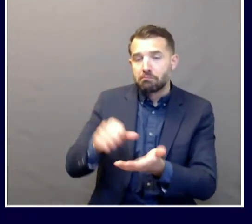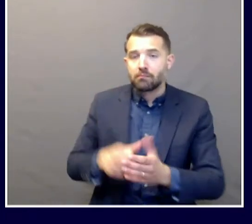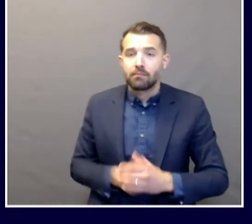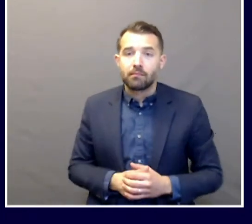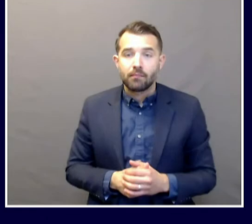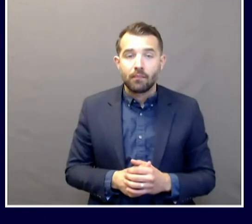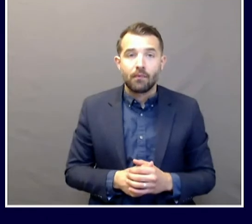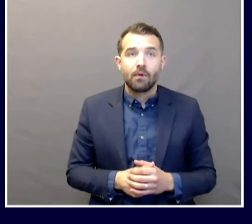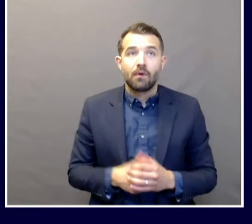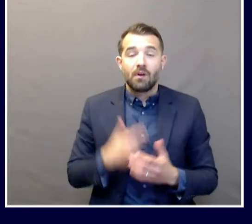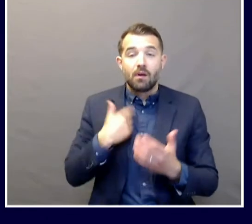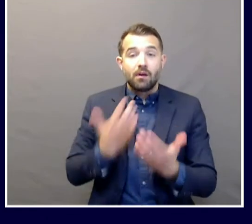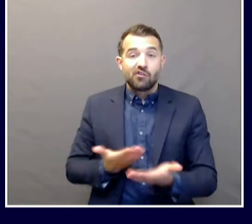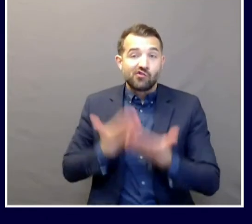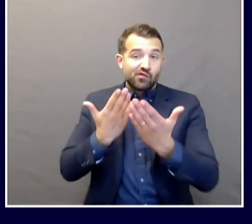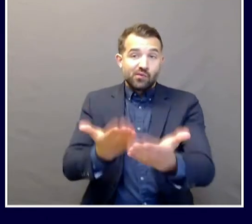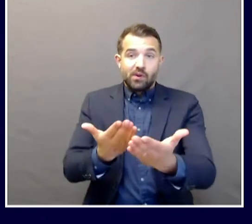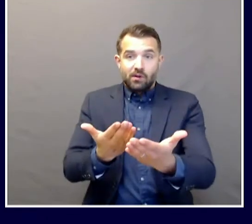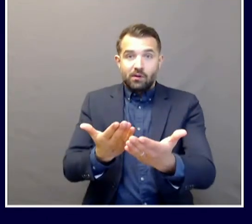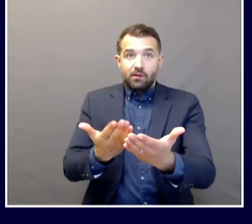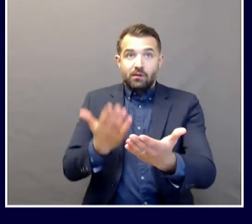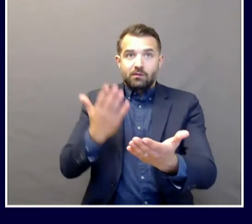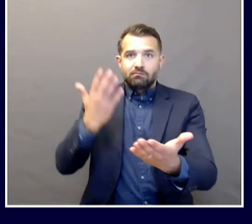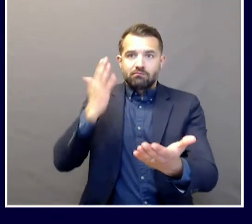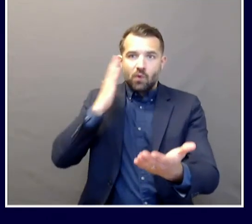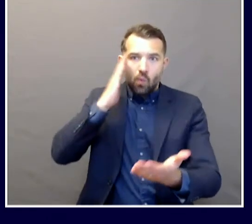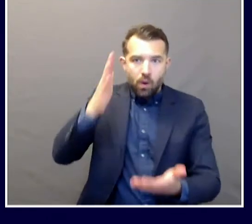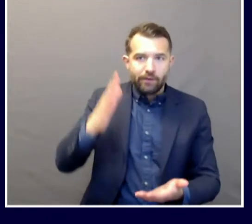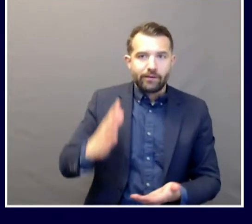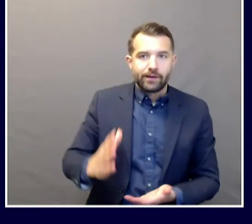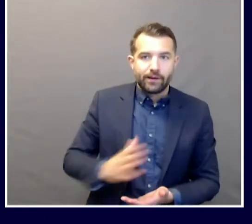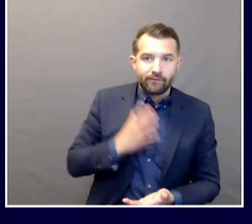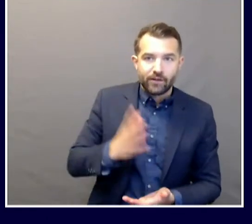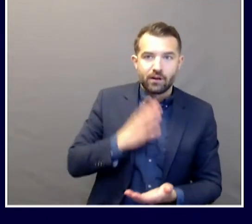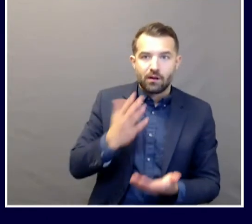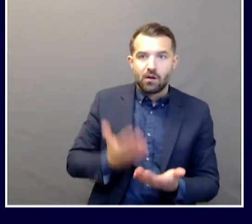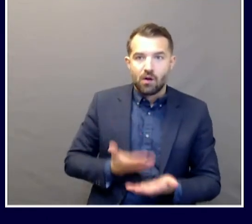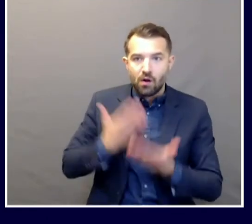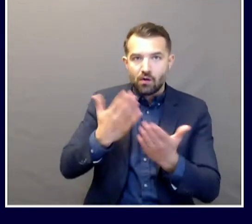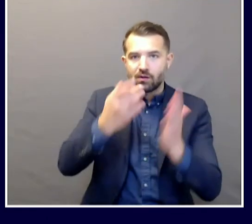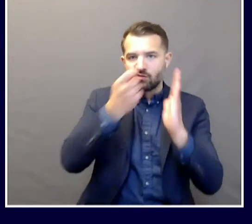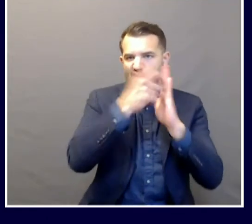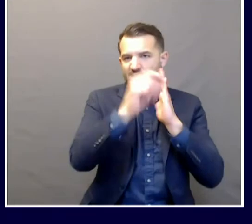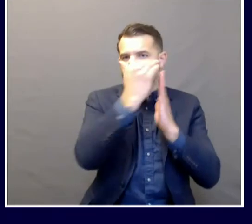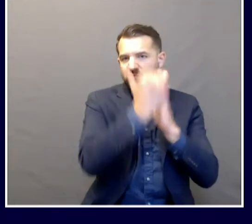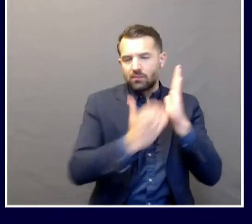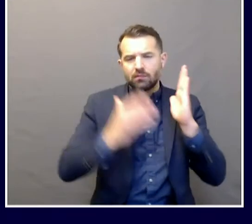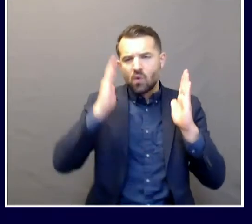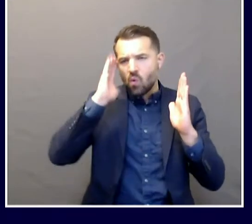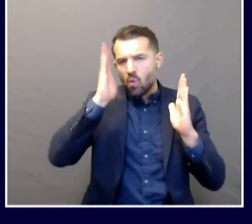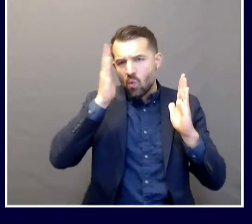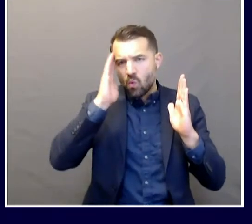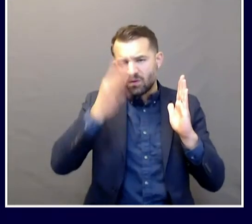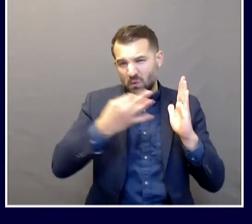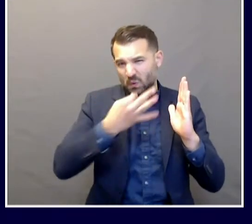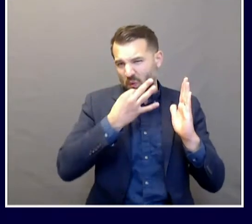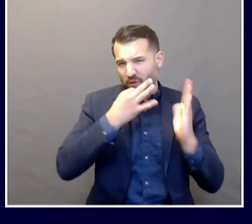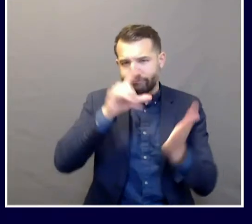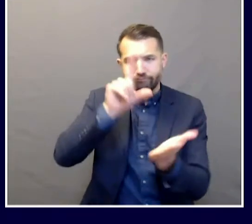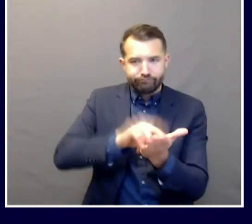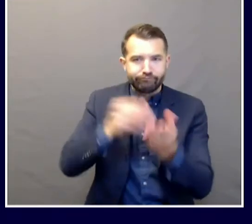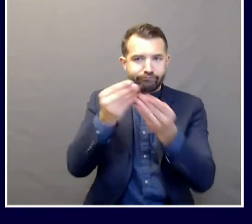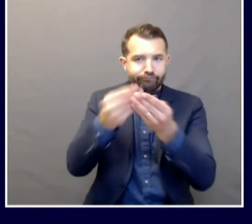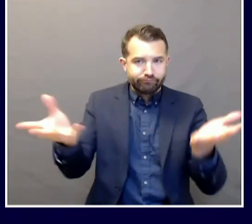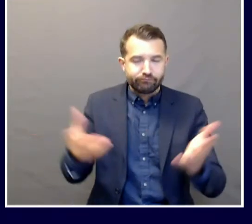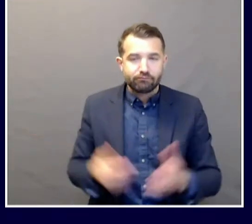more formally through the checklist group process, is for events like that to consider if they are going to hold it, to A, try to